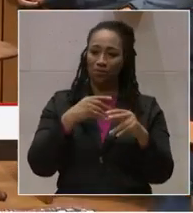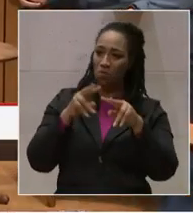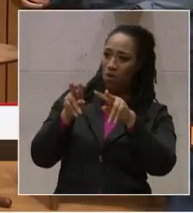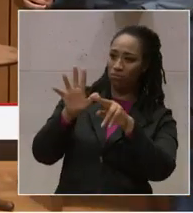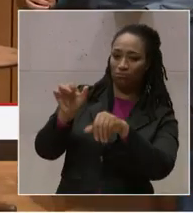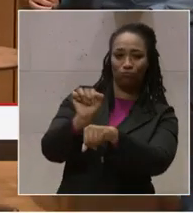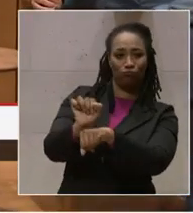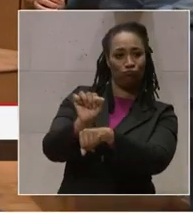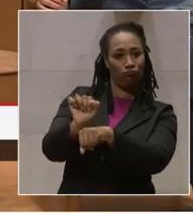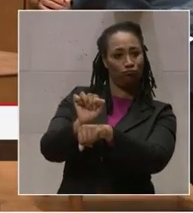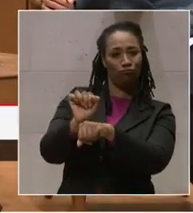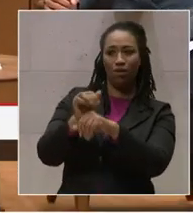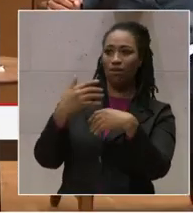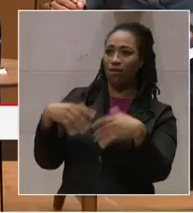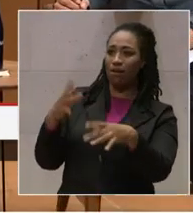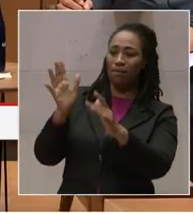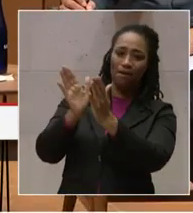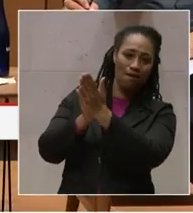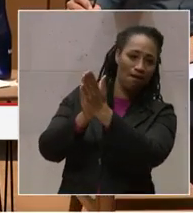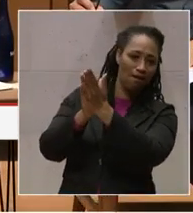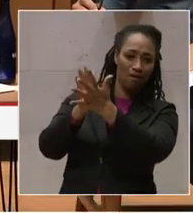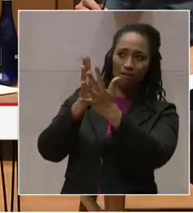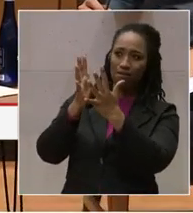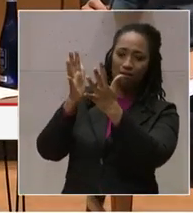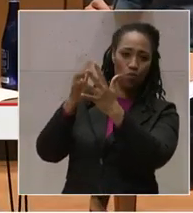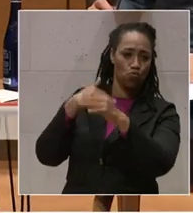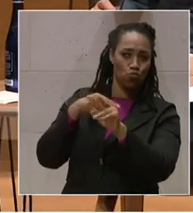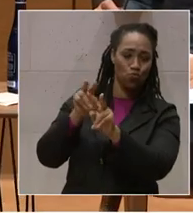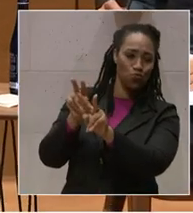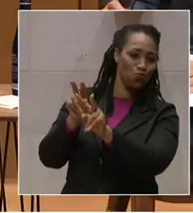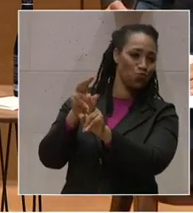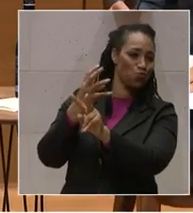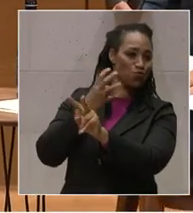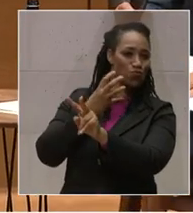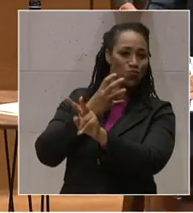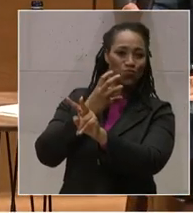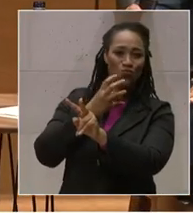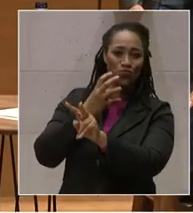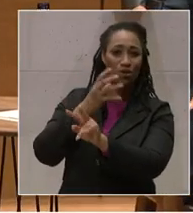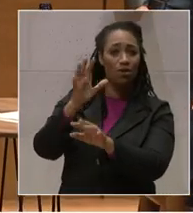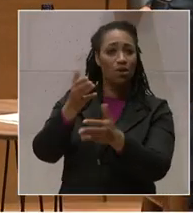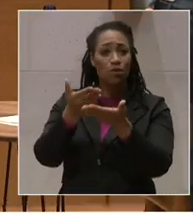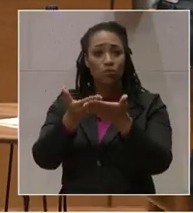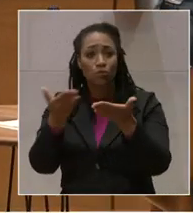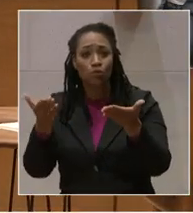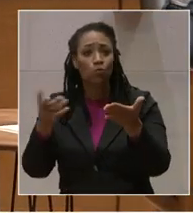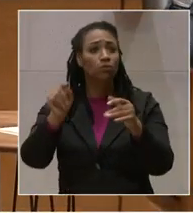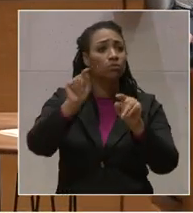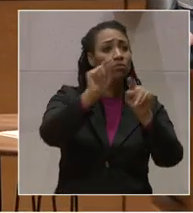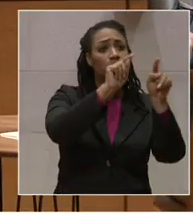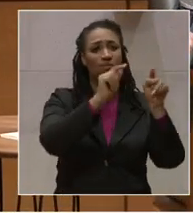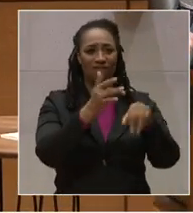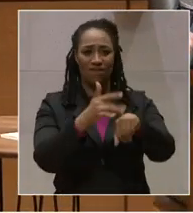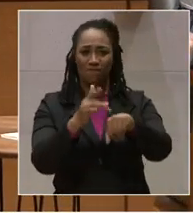shine when it came to making sure that there was enough resources available to build affordable housing. So I want to